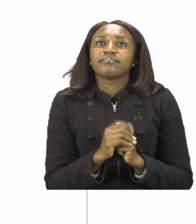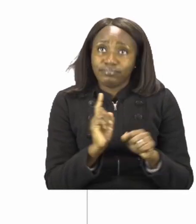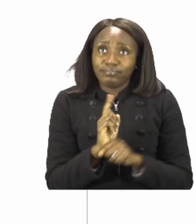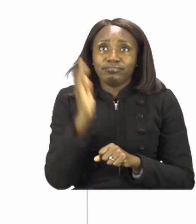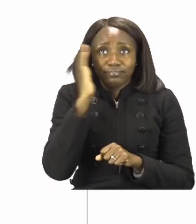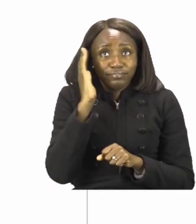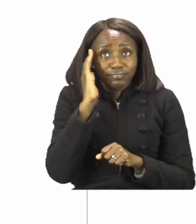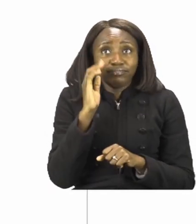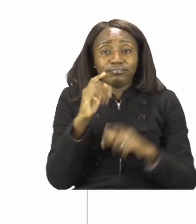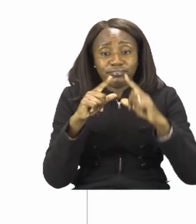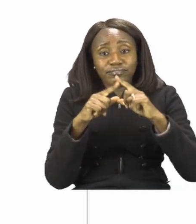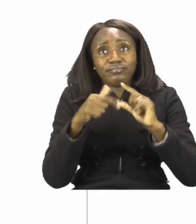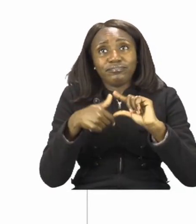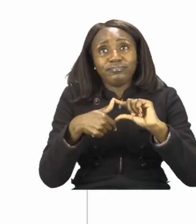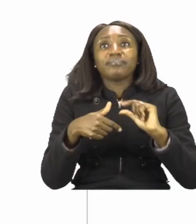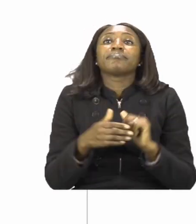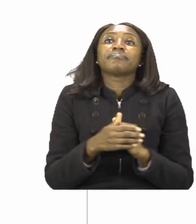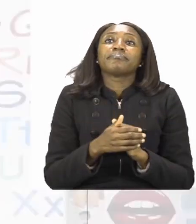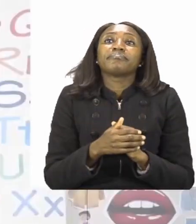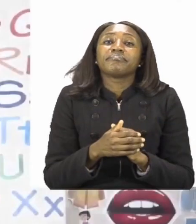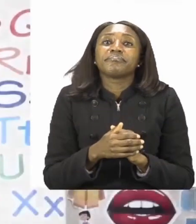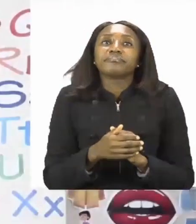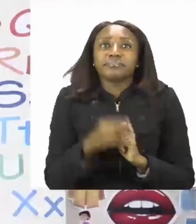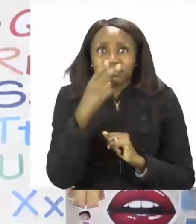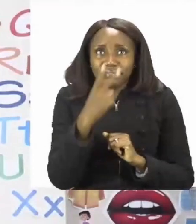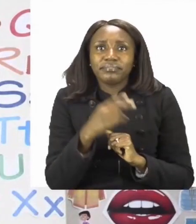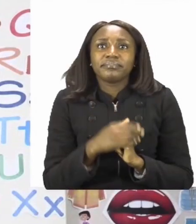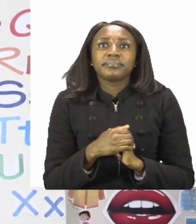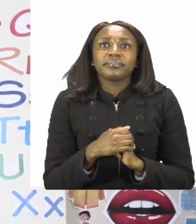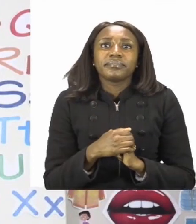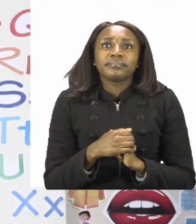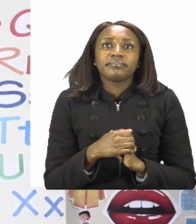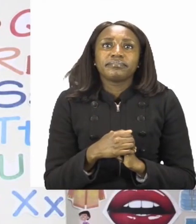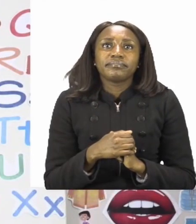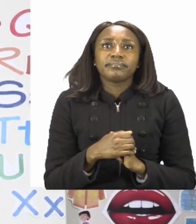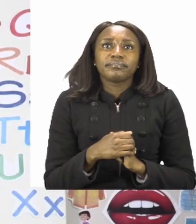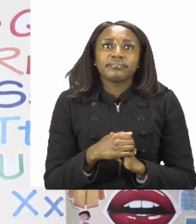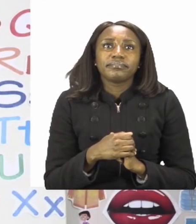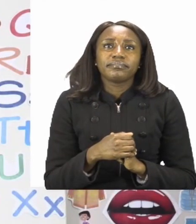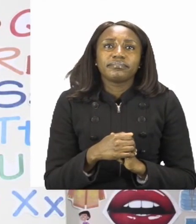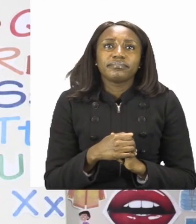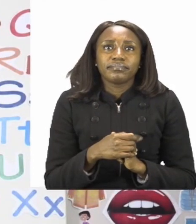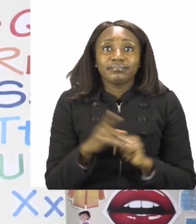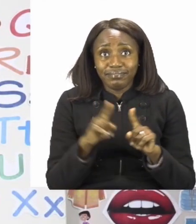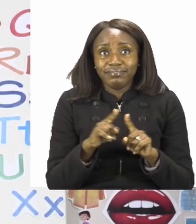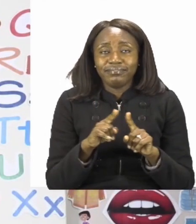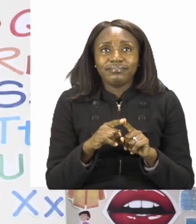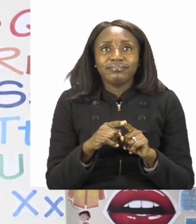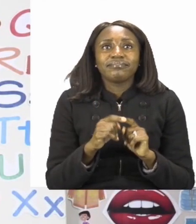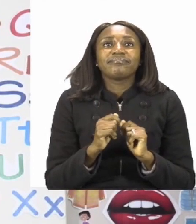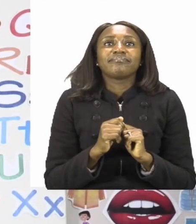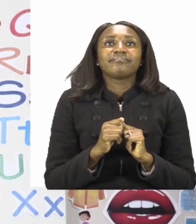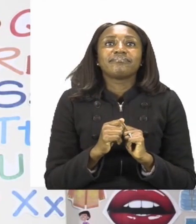them neatly. Let's take a look at the board. Now, I also have a friend on the board, and she